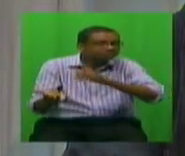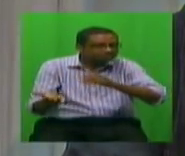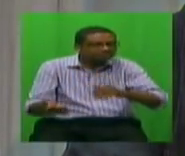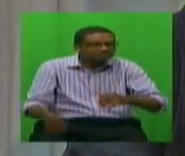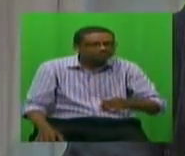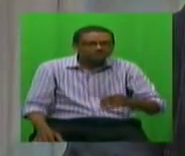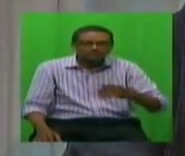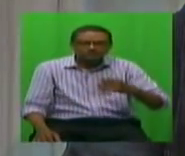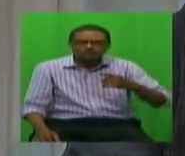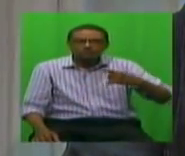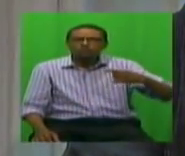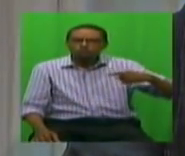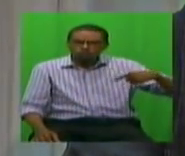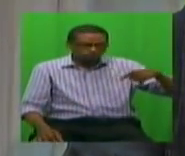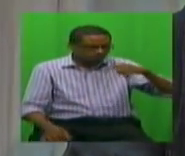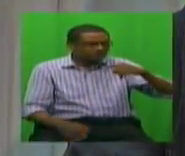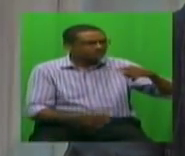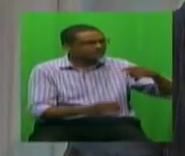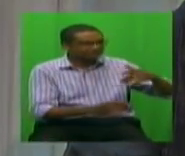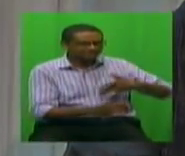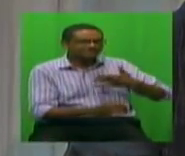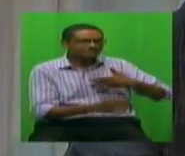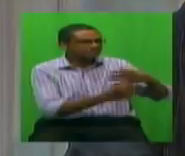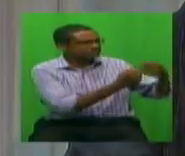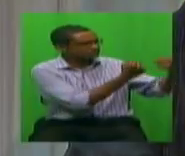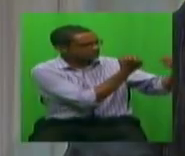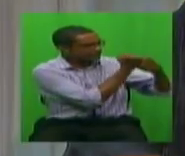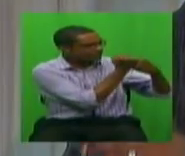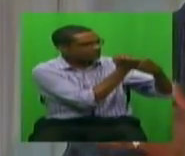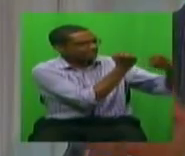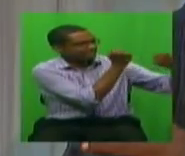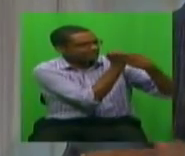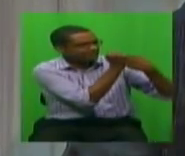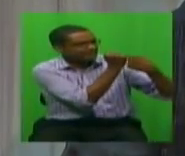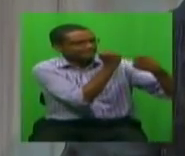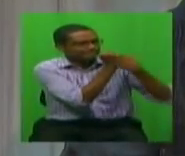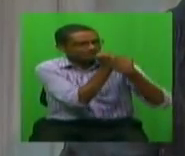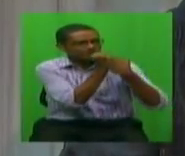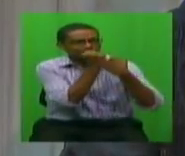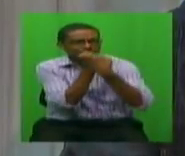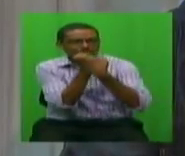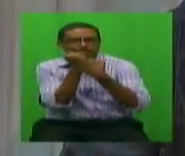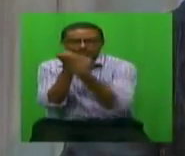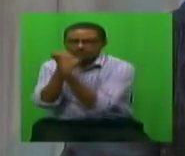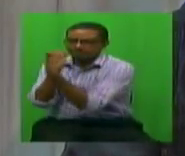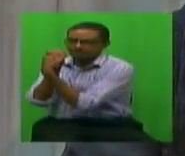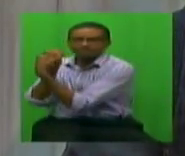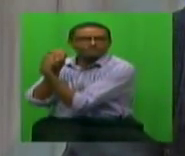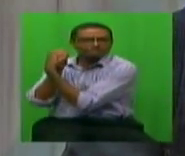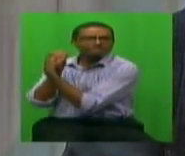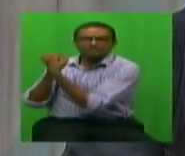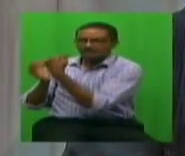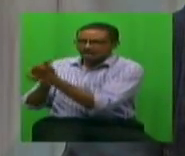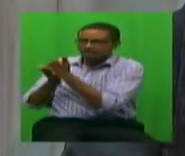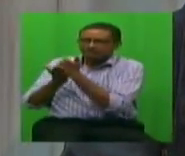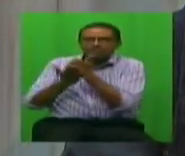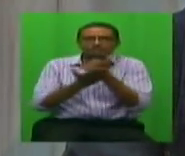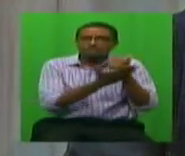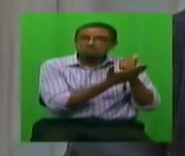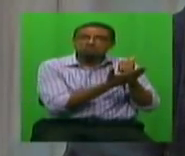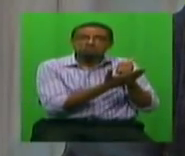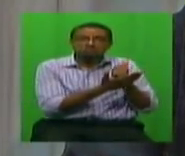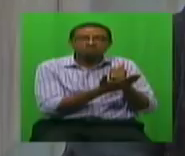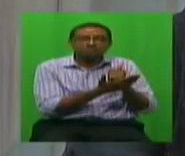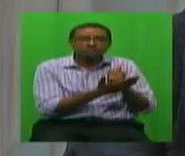and we've gotten support across the country for the ministry employees who live in Las Lomas. Our engineering division, for example,